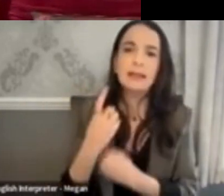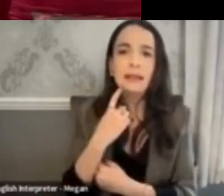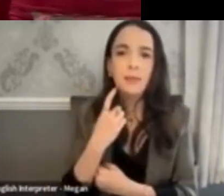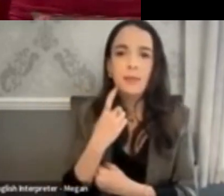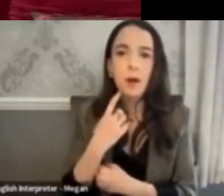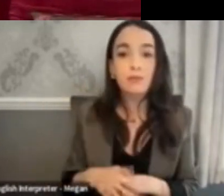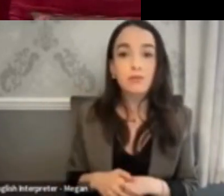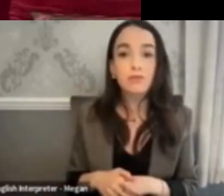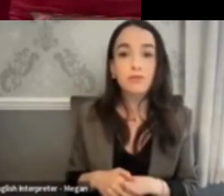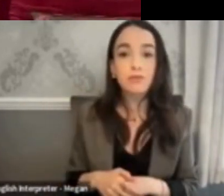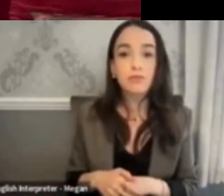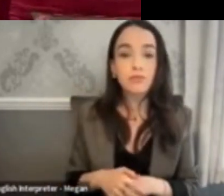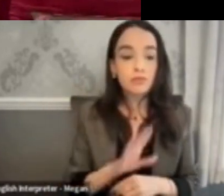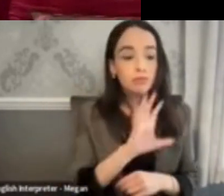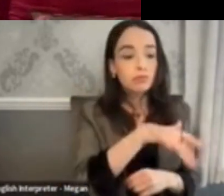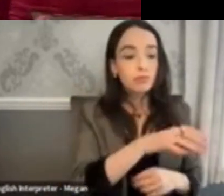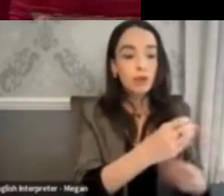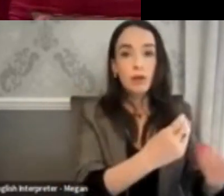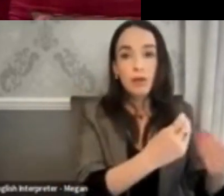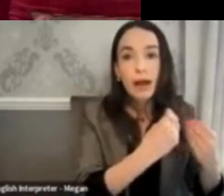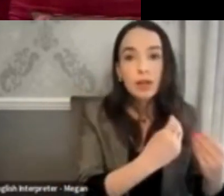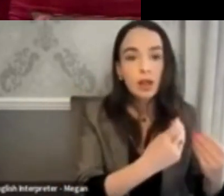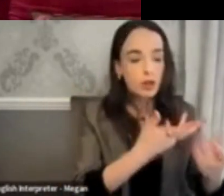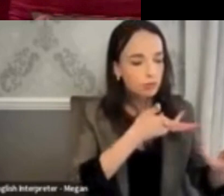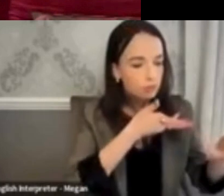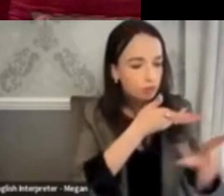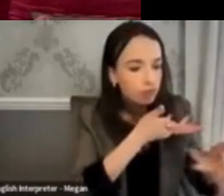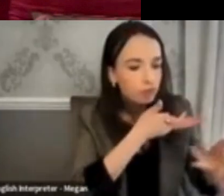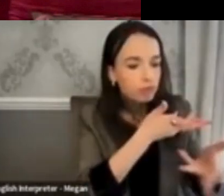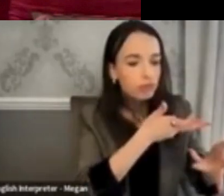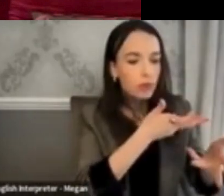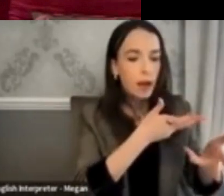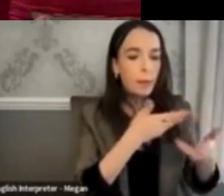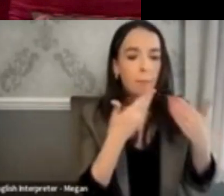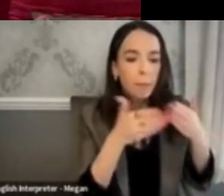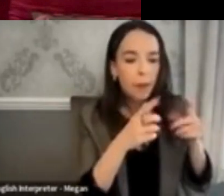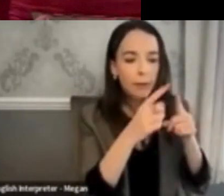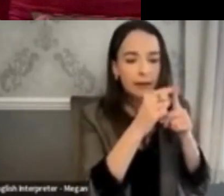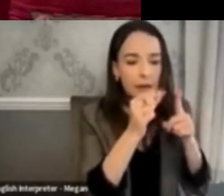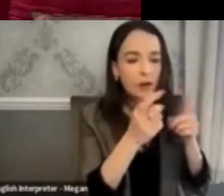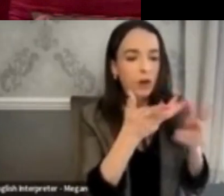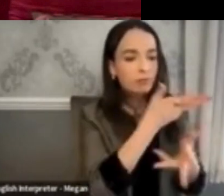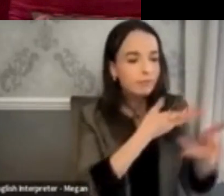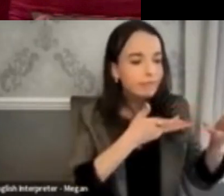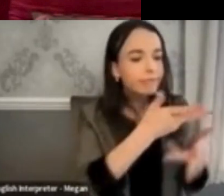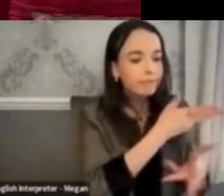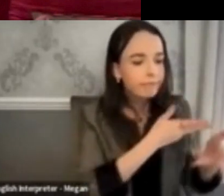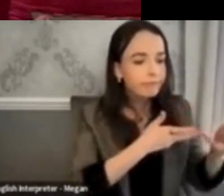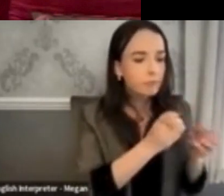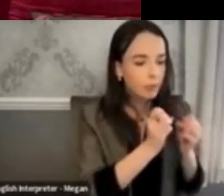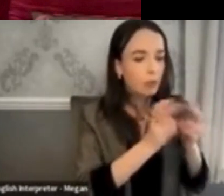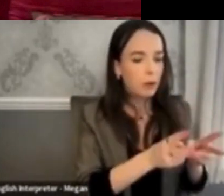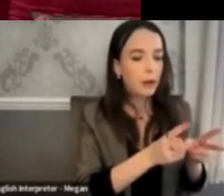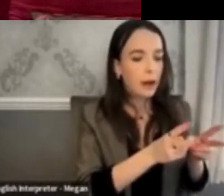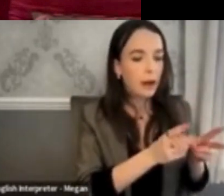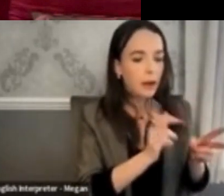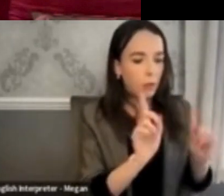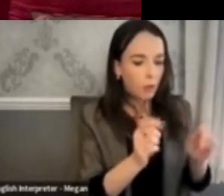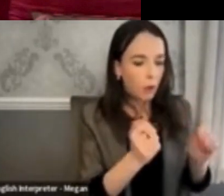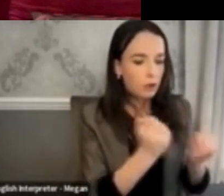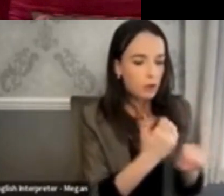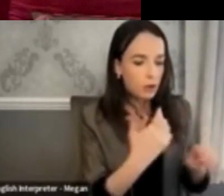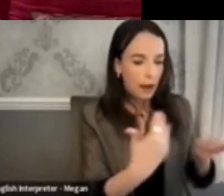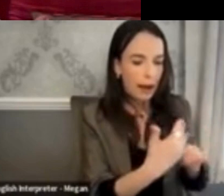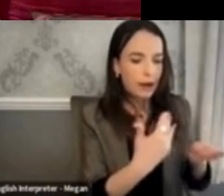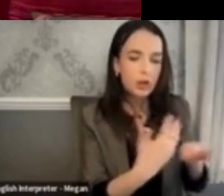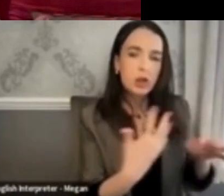we're receiving through our work with Public Digital, and we'll update you when we can on how we're taking action and how we'd like to work with